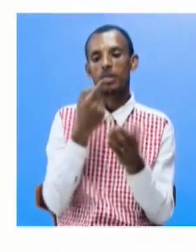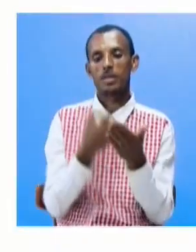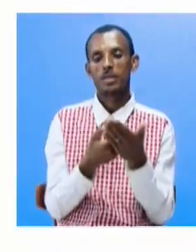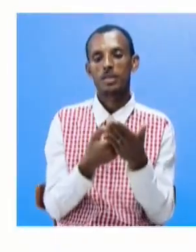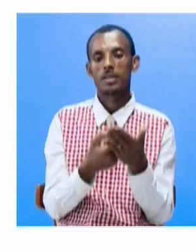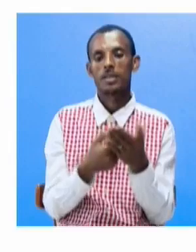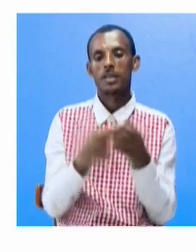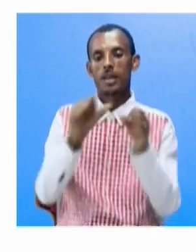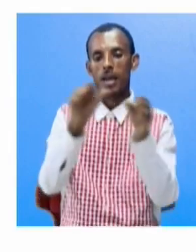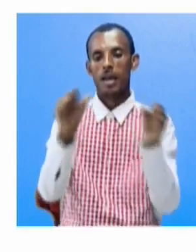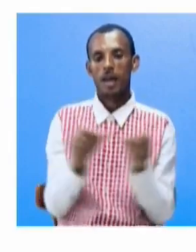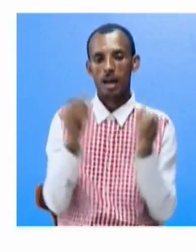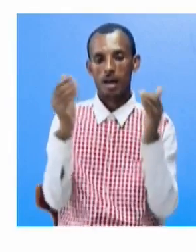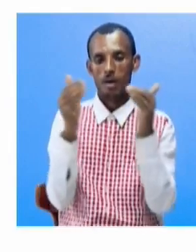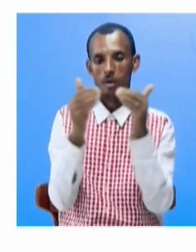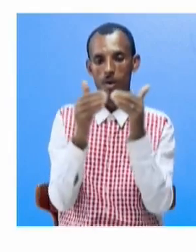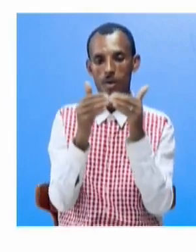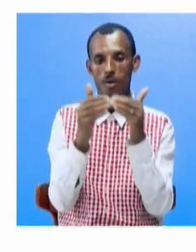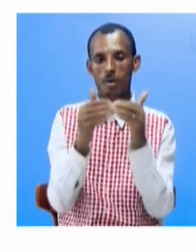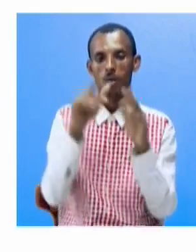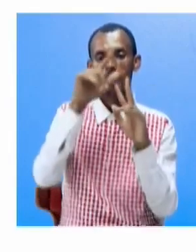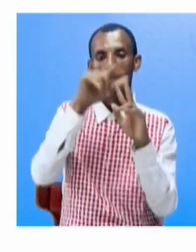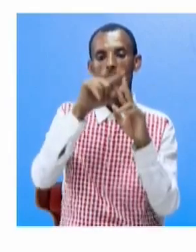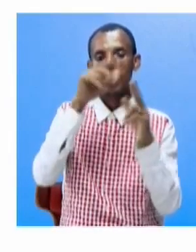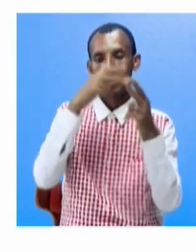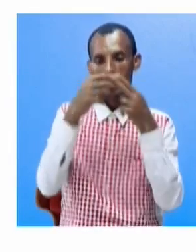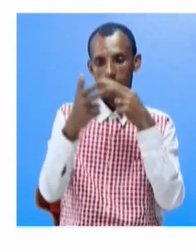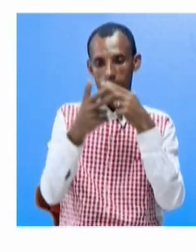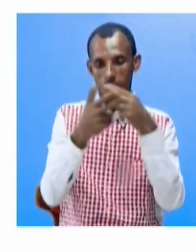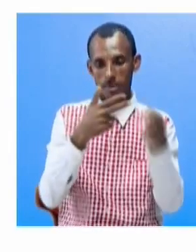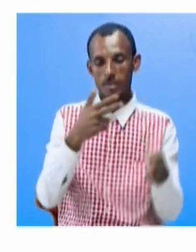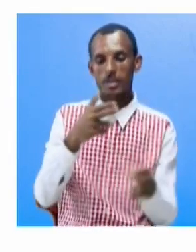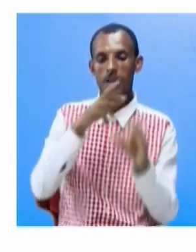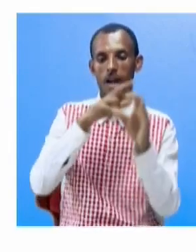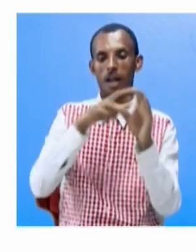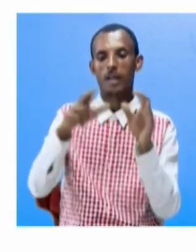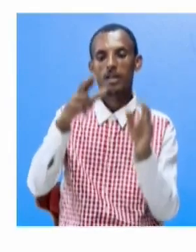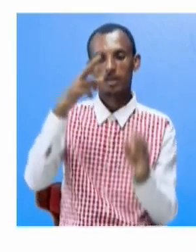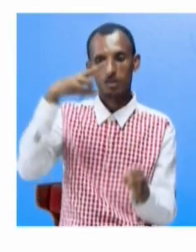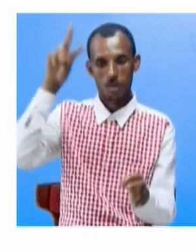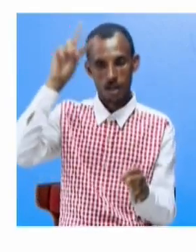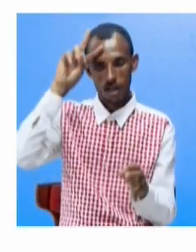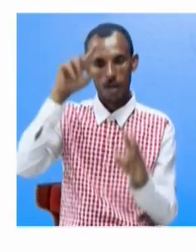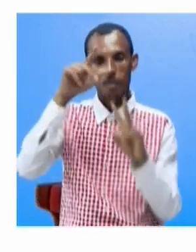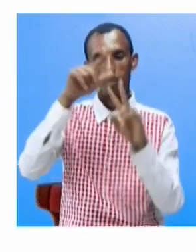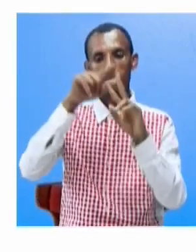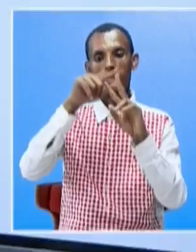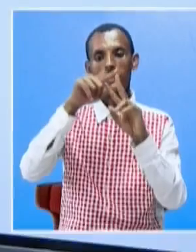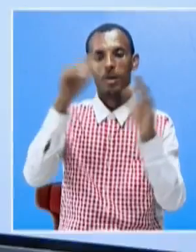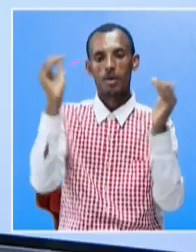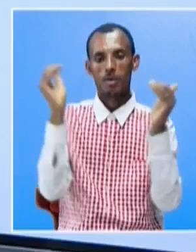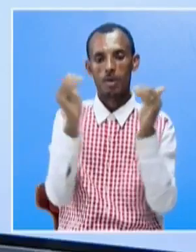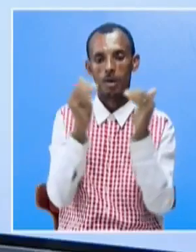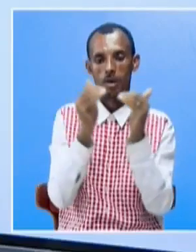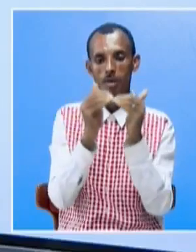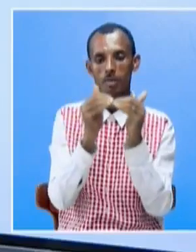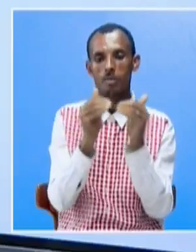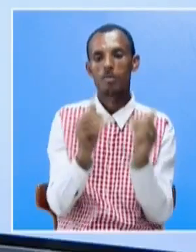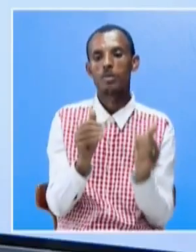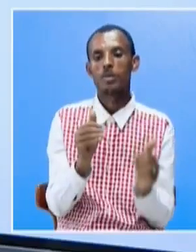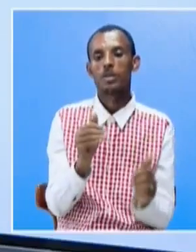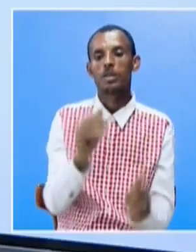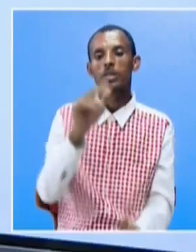Area is equal to this, pi times radius squared. Pi is, let's take pi to